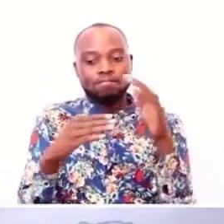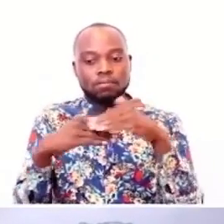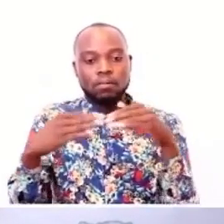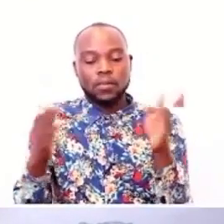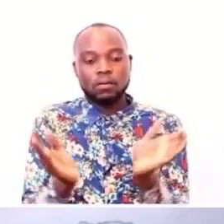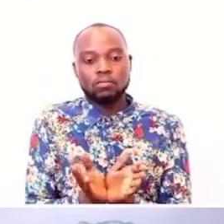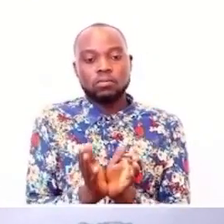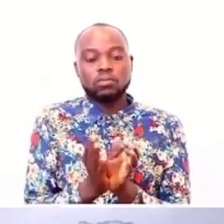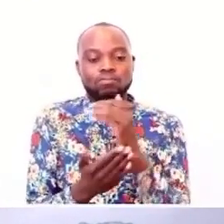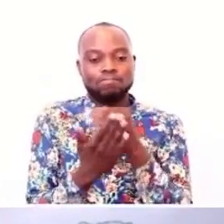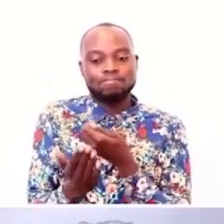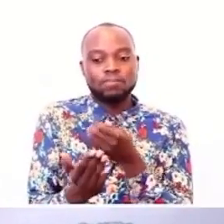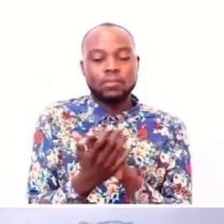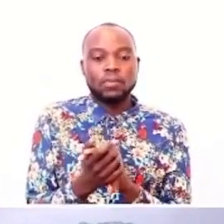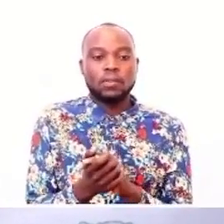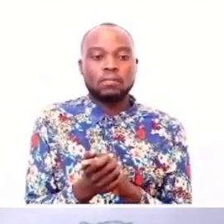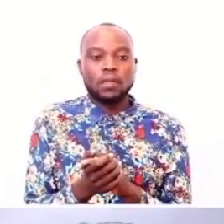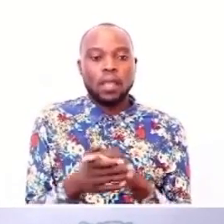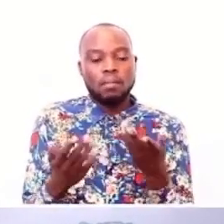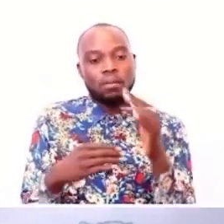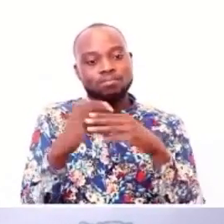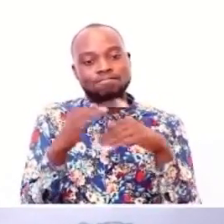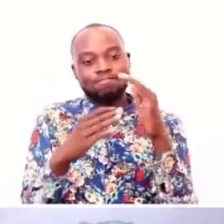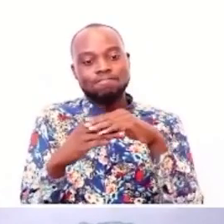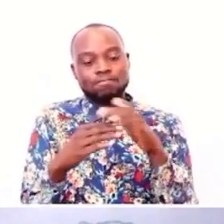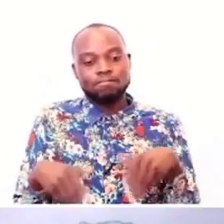times of distress, and public finance that bailed out Wall Street.